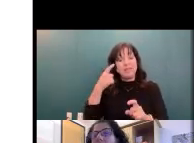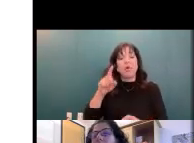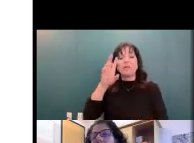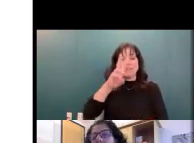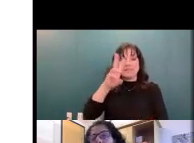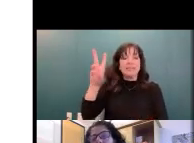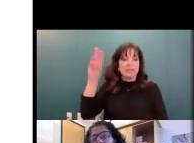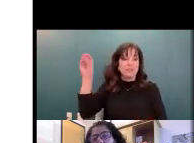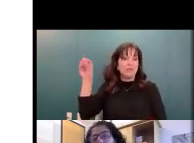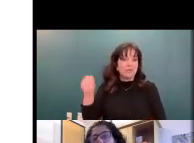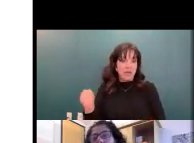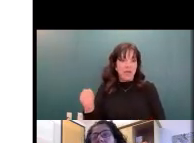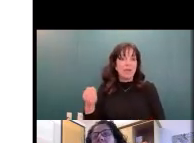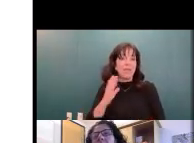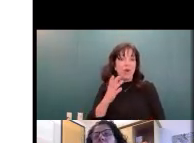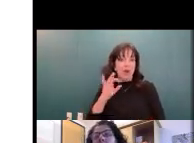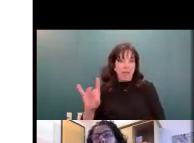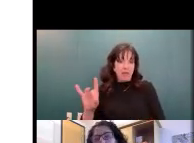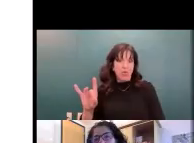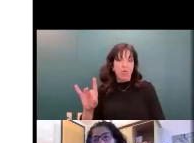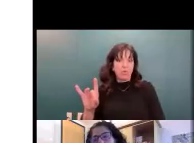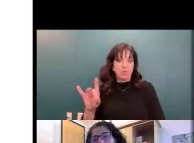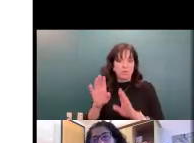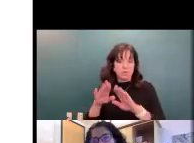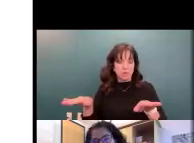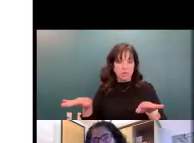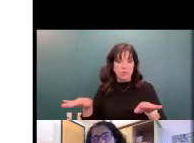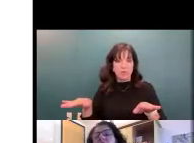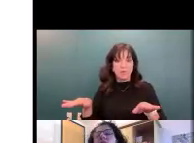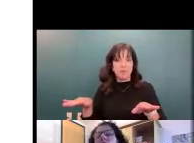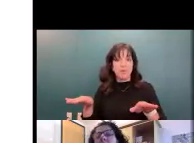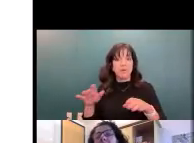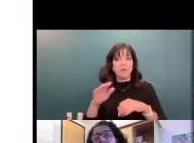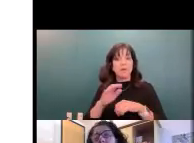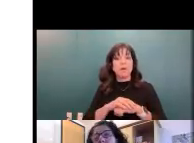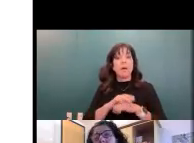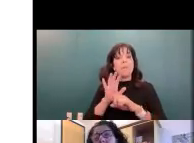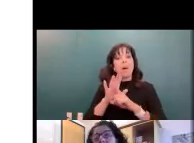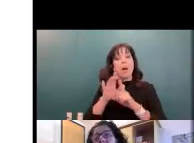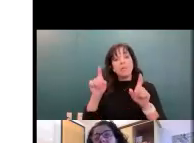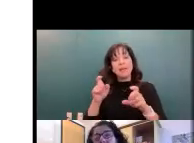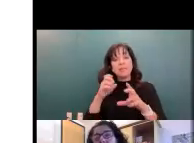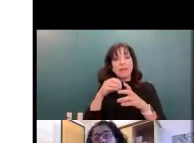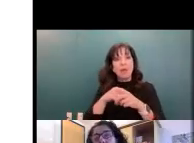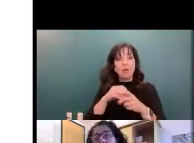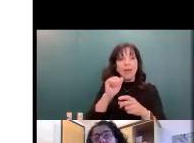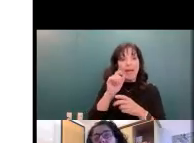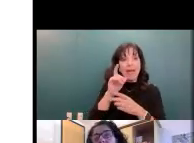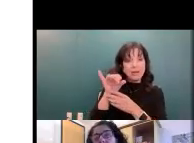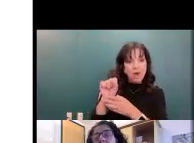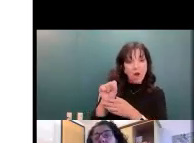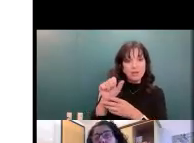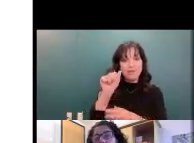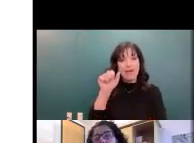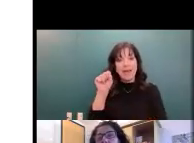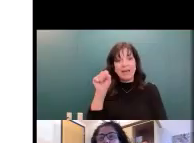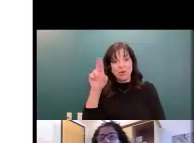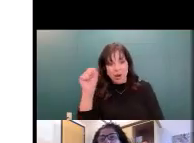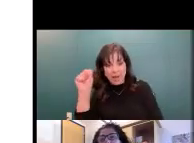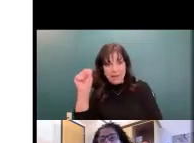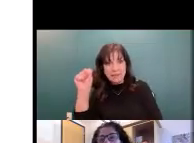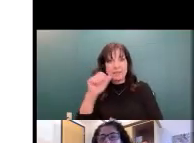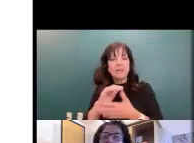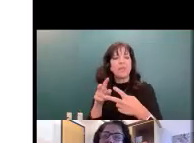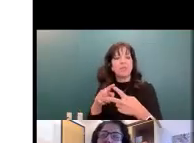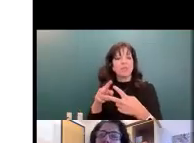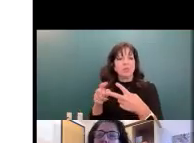66% of our 8-year-old children. Popular tests include ADOS, ASRS. Those are the two